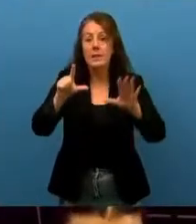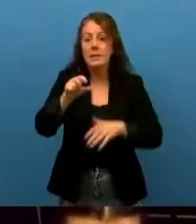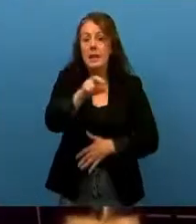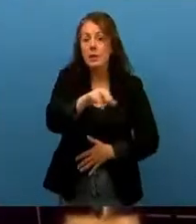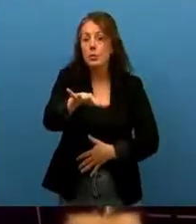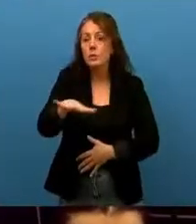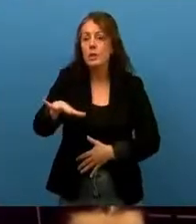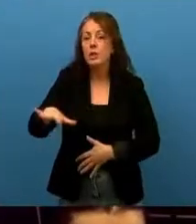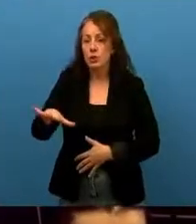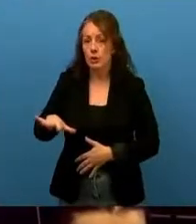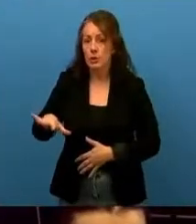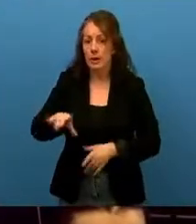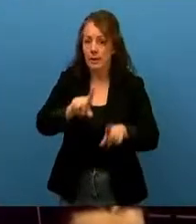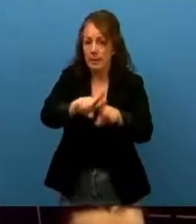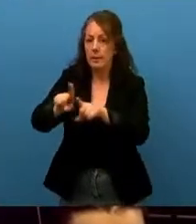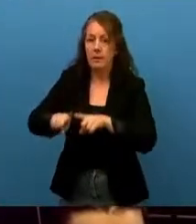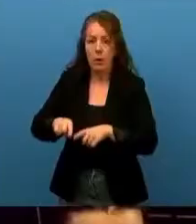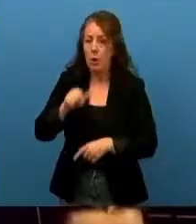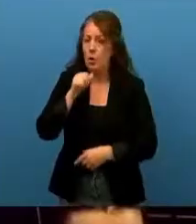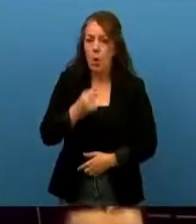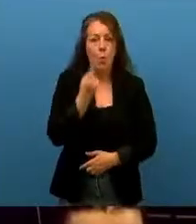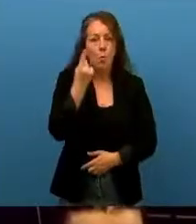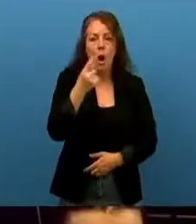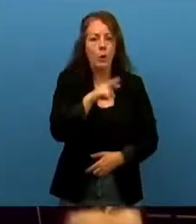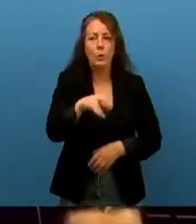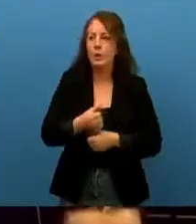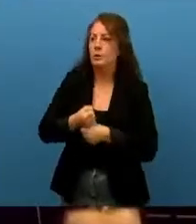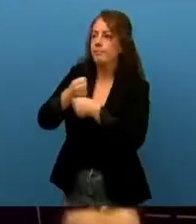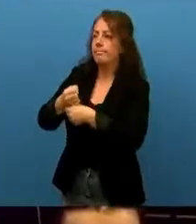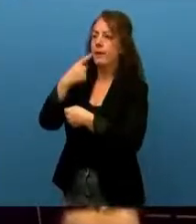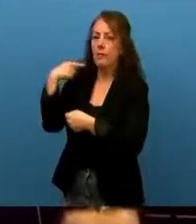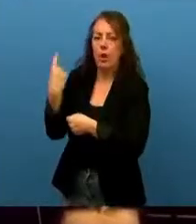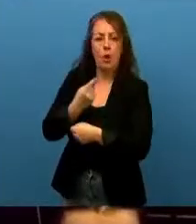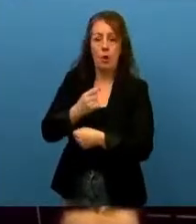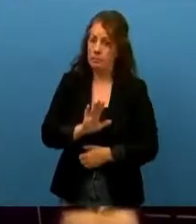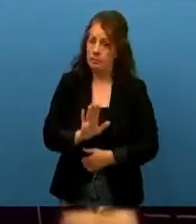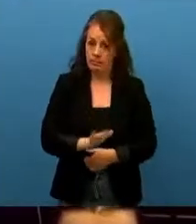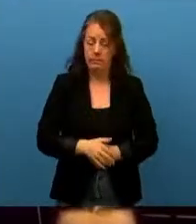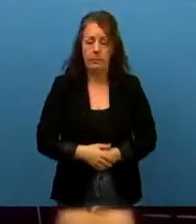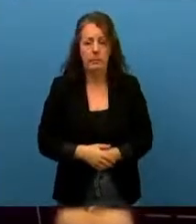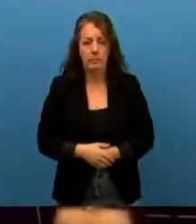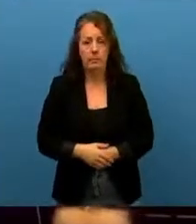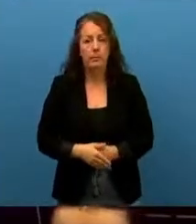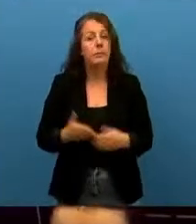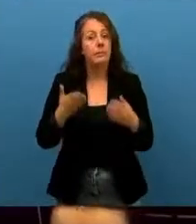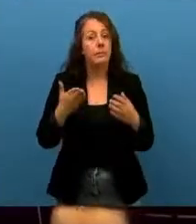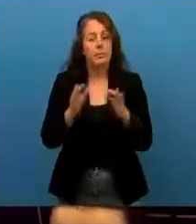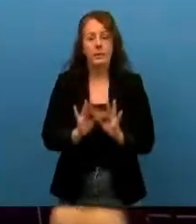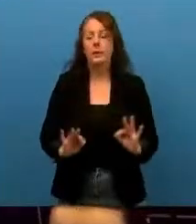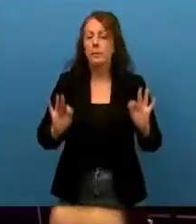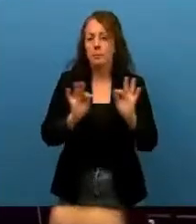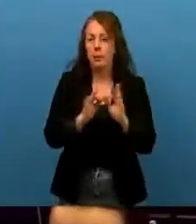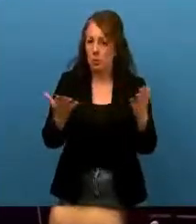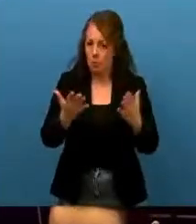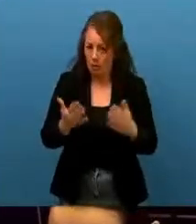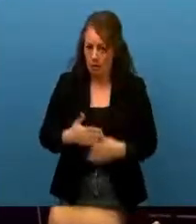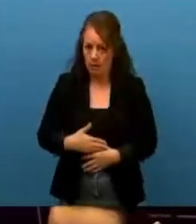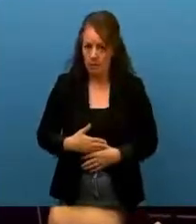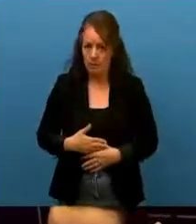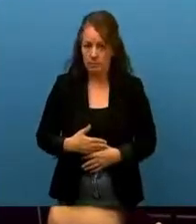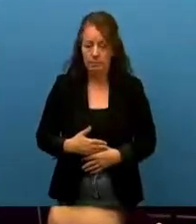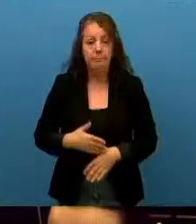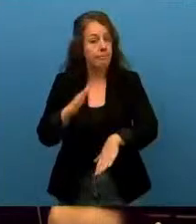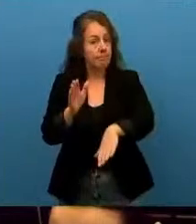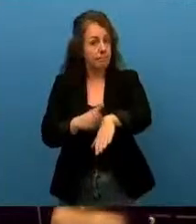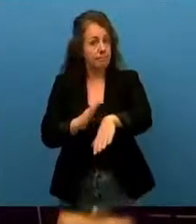7 socio-cultural regions of Indigenous peoples. And in this context, it's essential to recall that Indigenous peoples